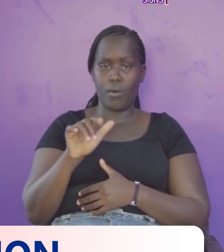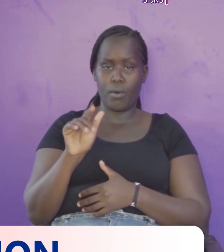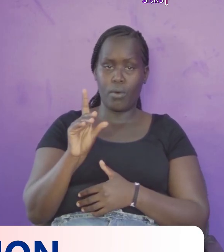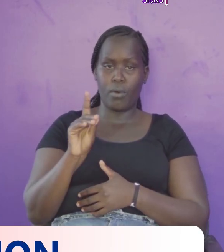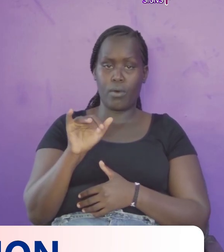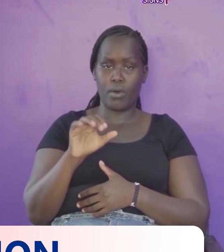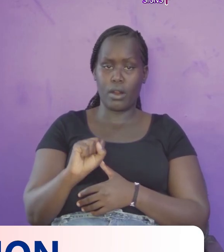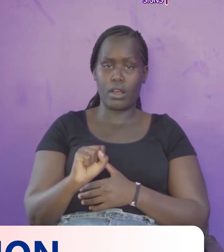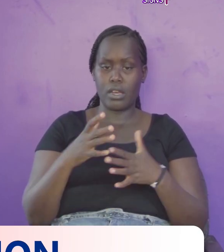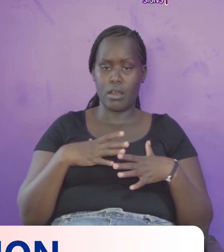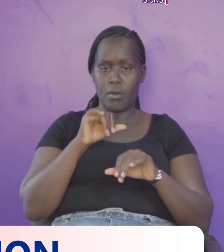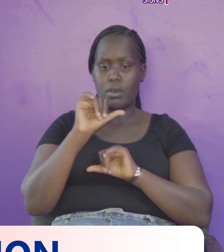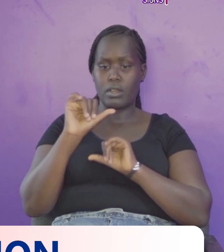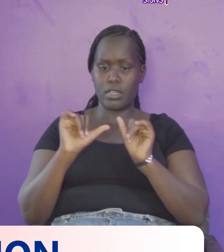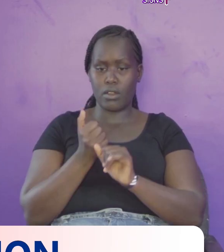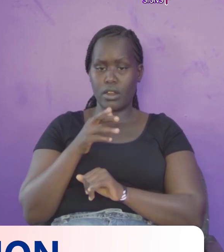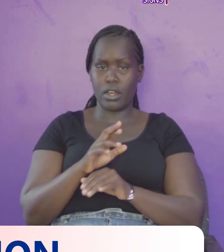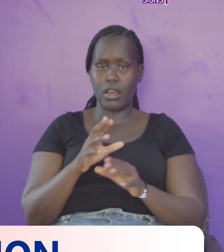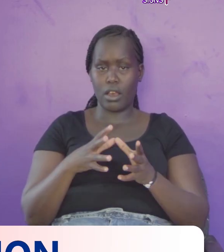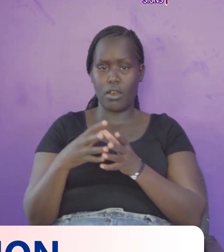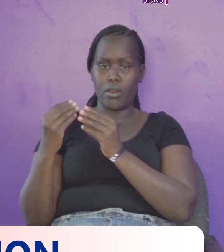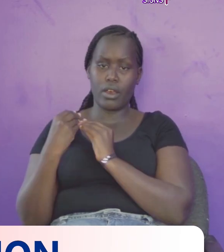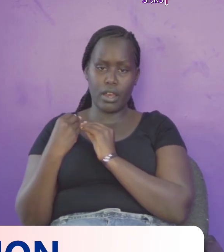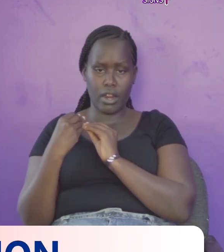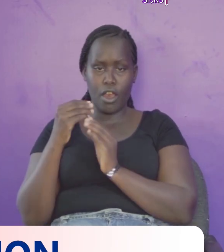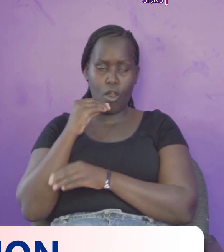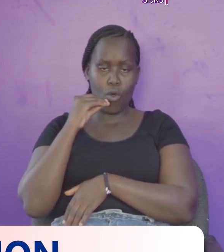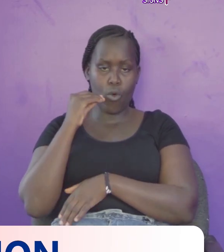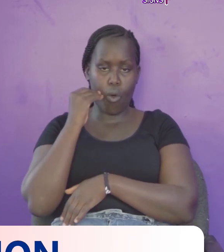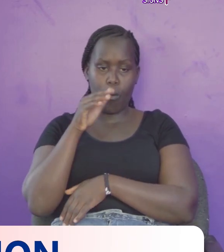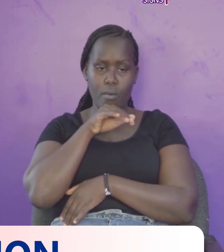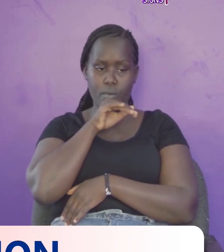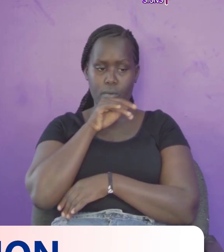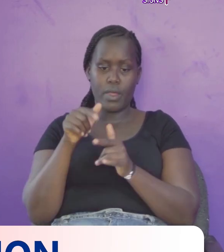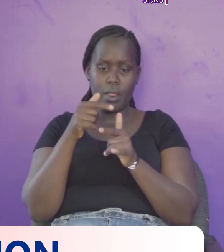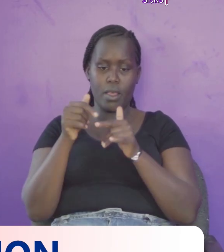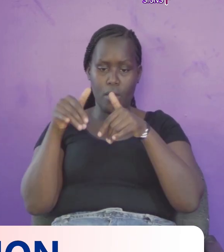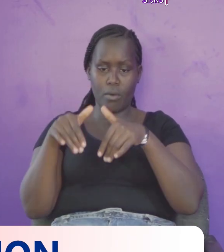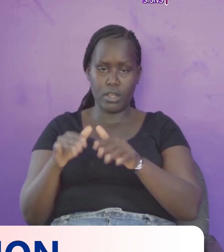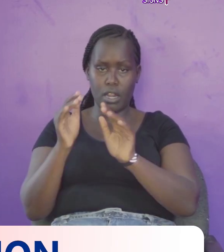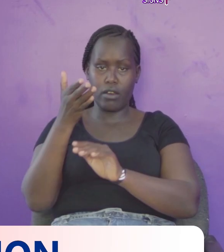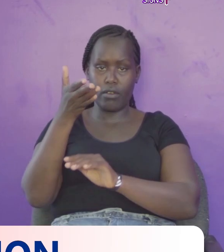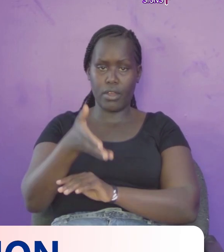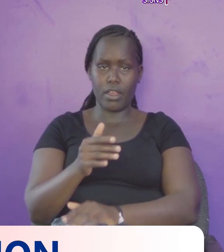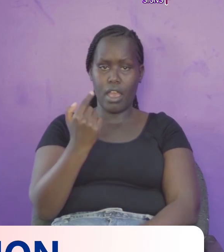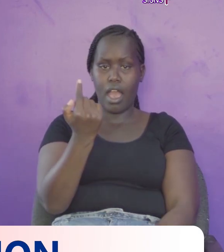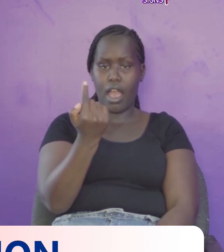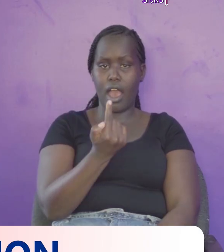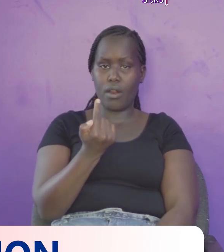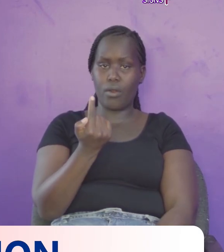the people surrounding her left. Na wakaenda kwa boma. Guess what? I was left there